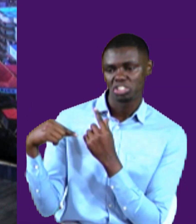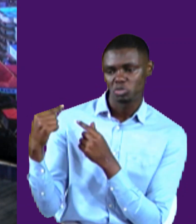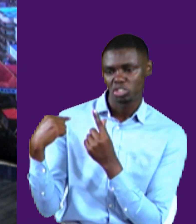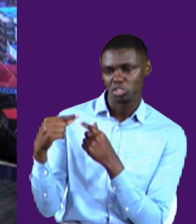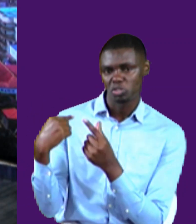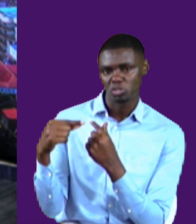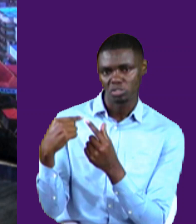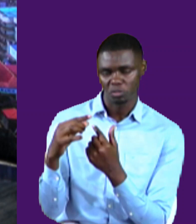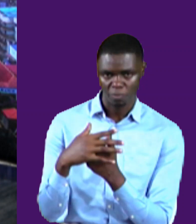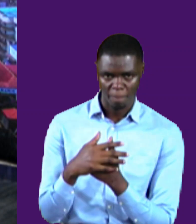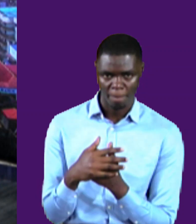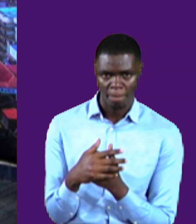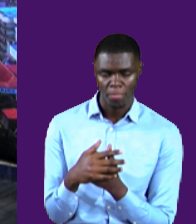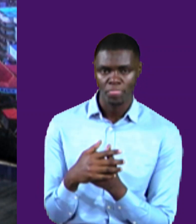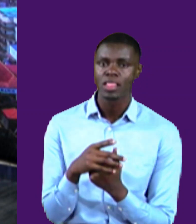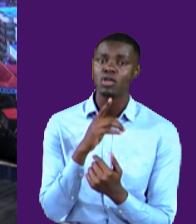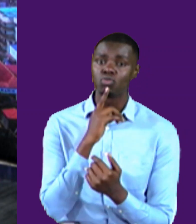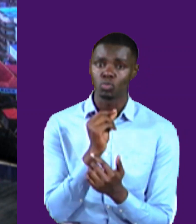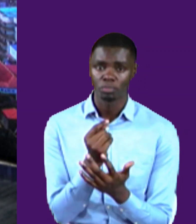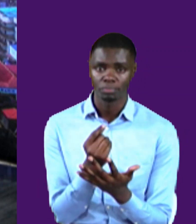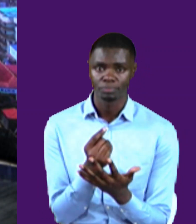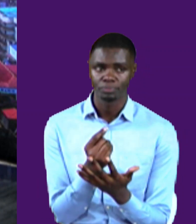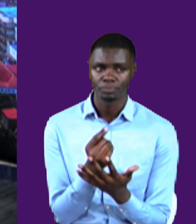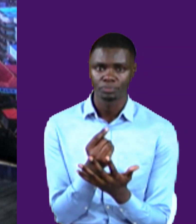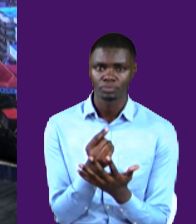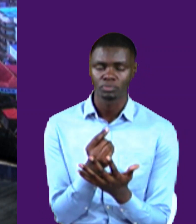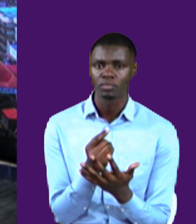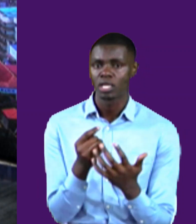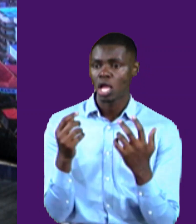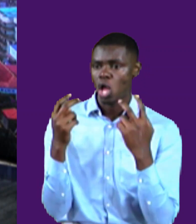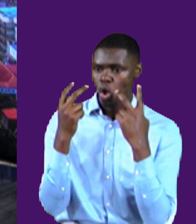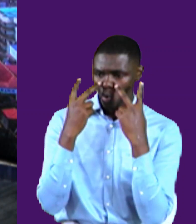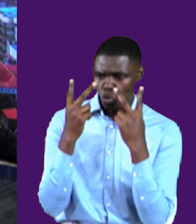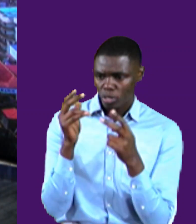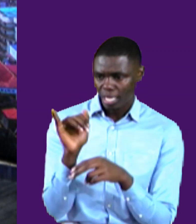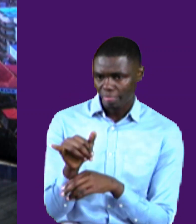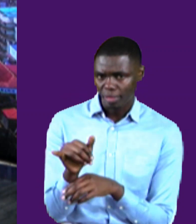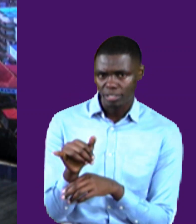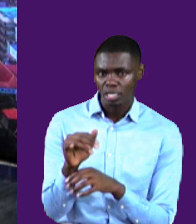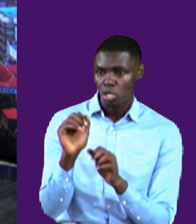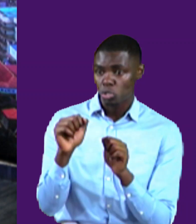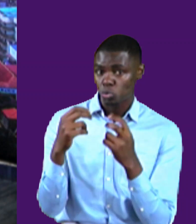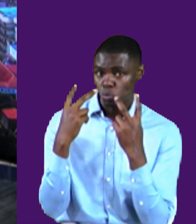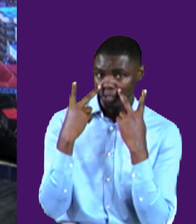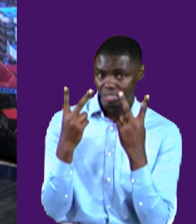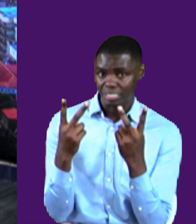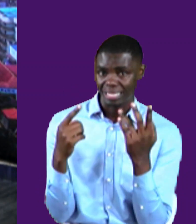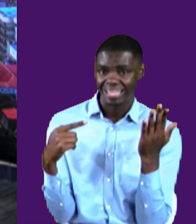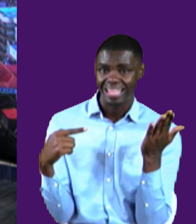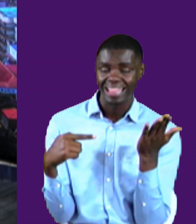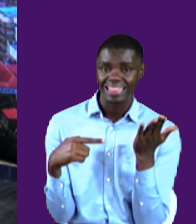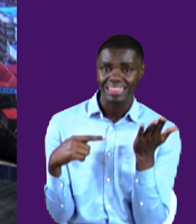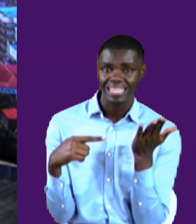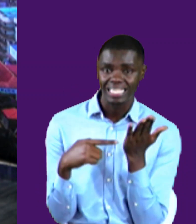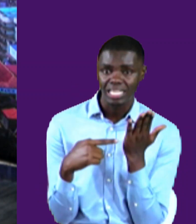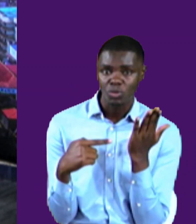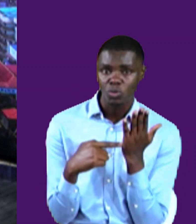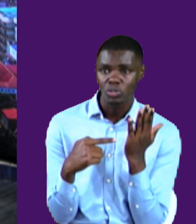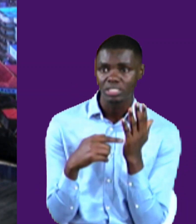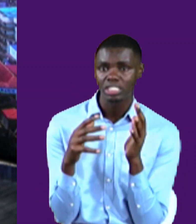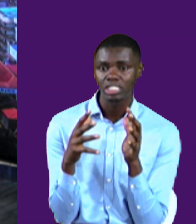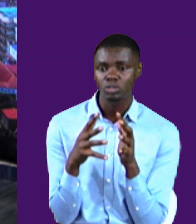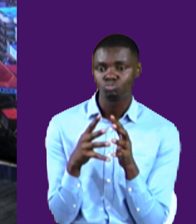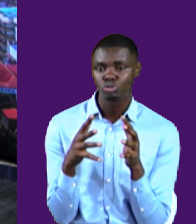computer has reached. So looking at that, you can see the technology is